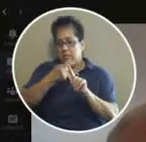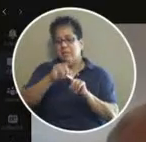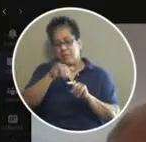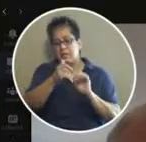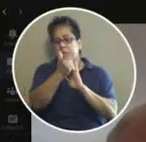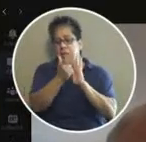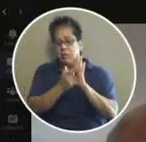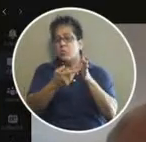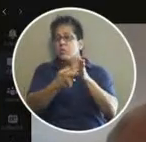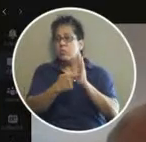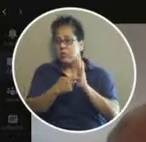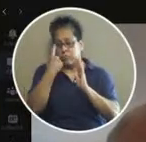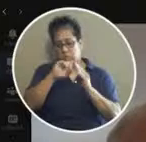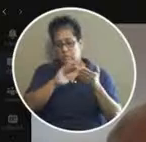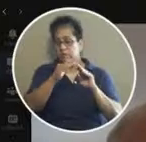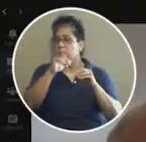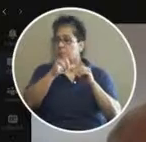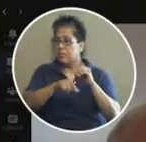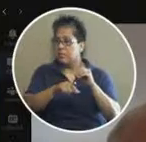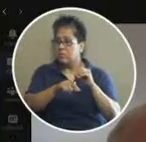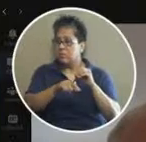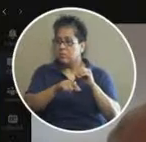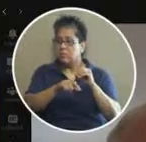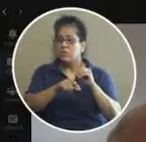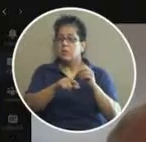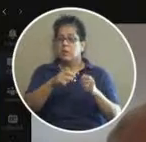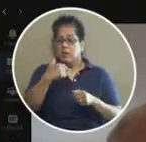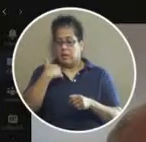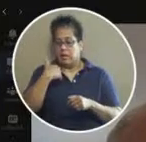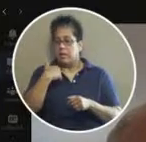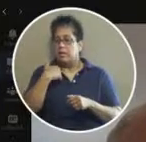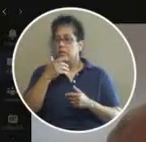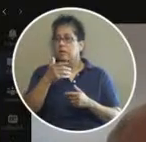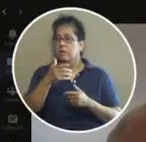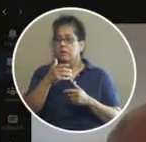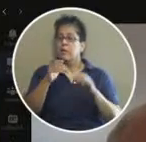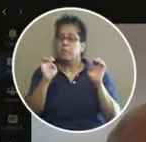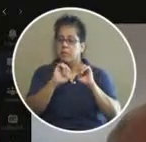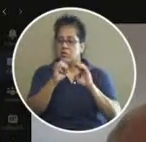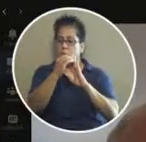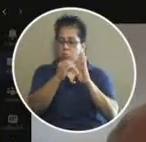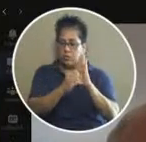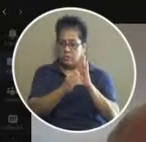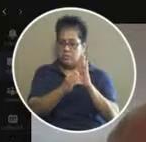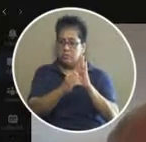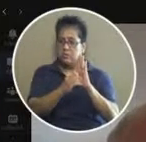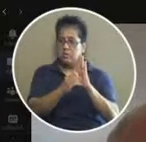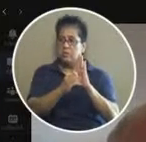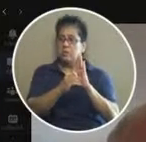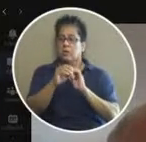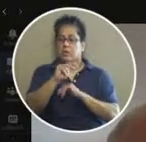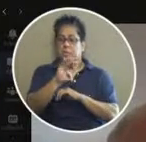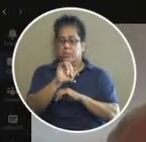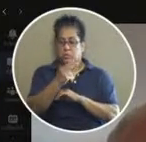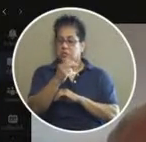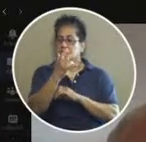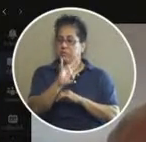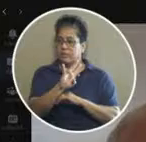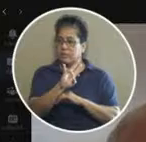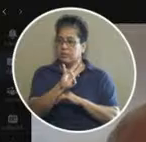requirements, the City Council of El Paso adopted an emergency ordinance reenacting the March